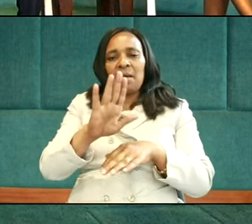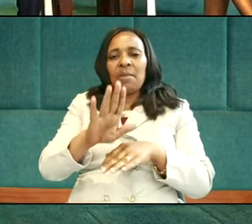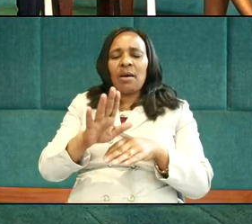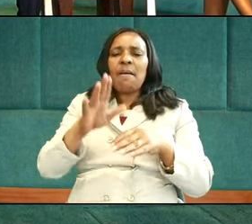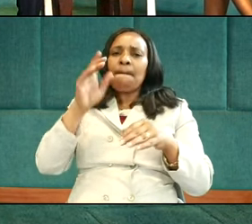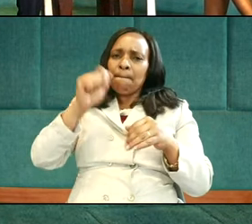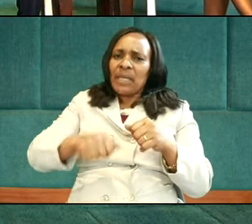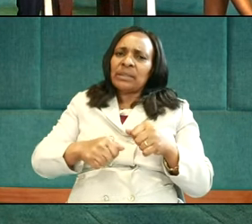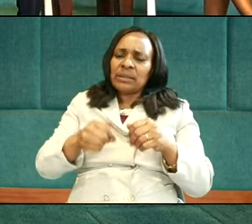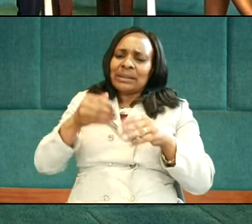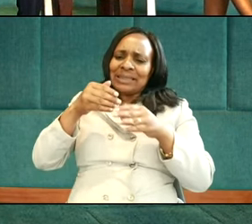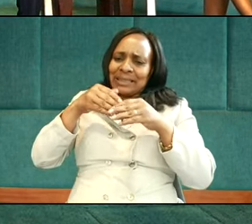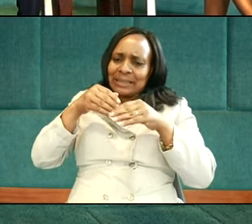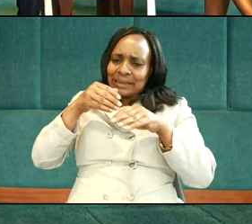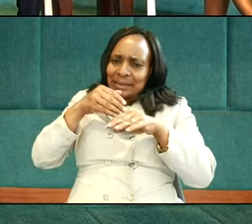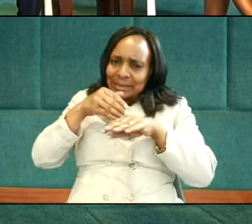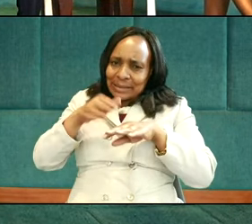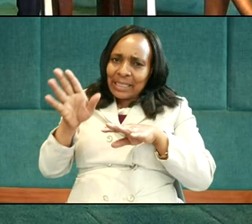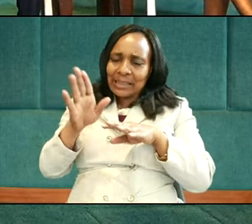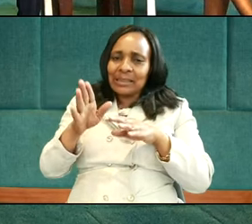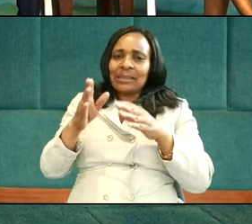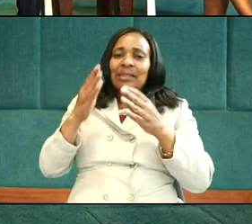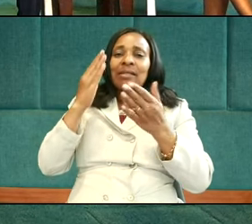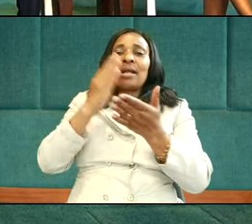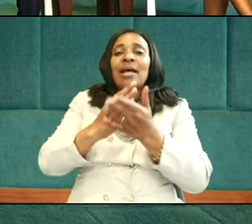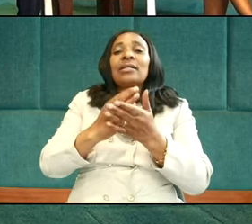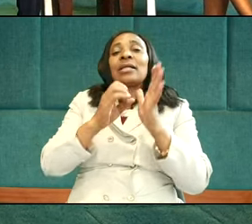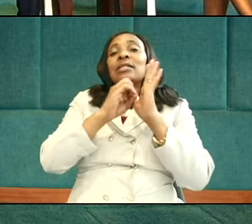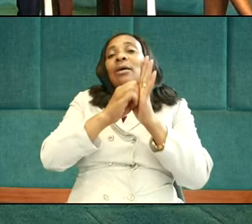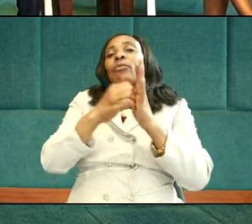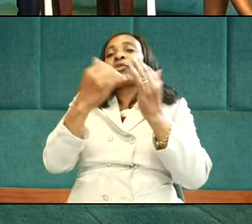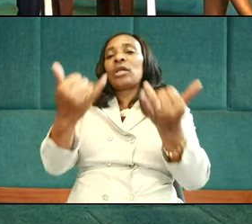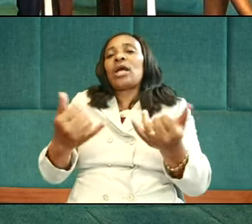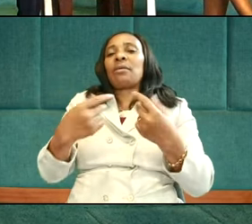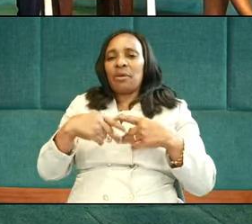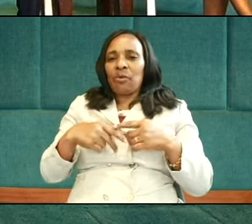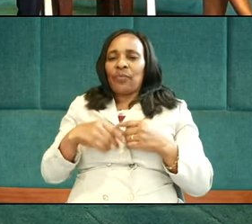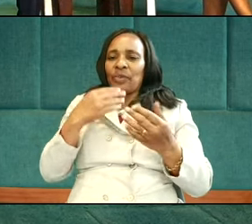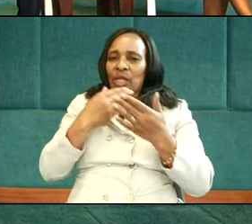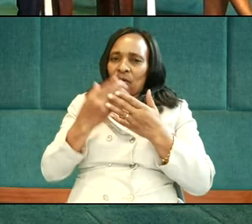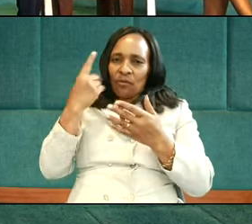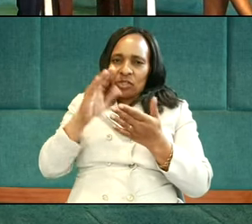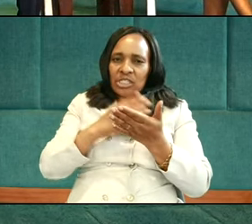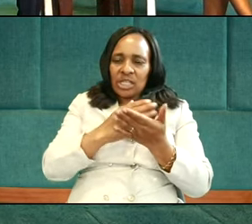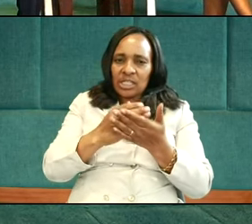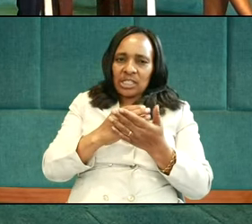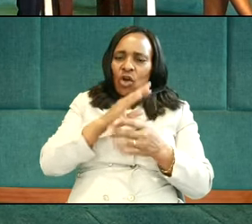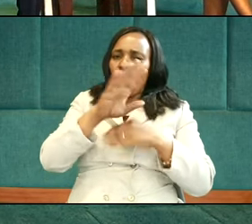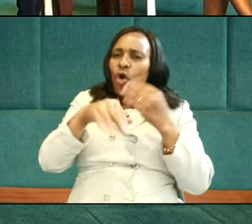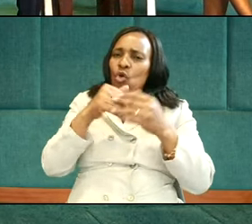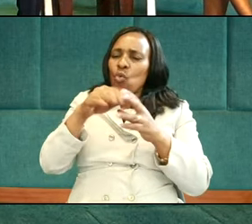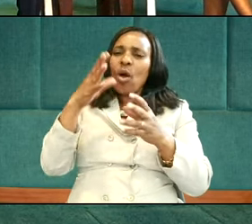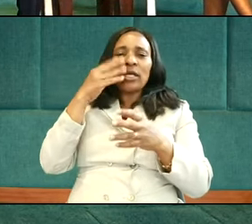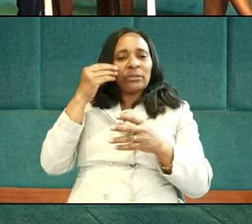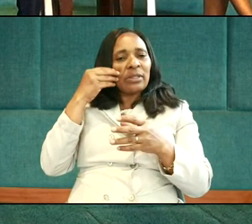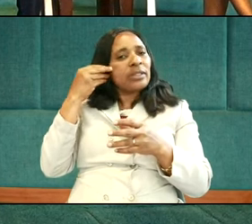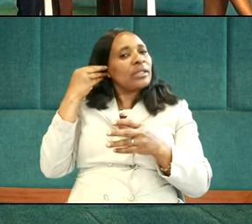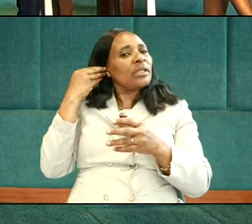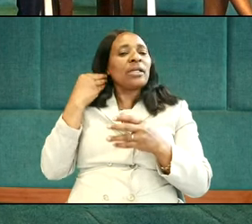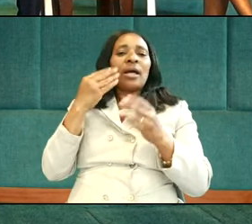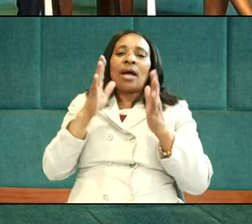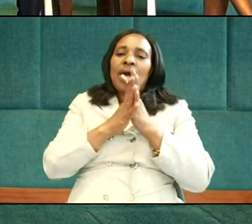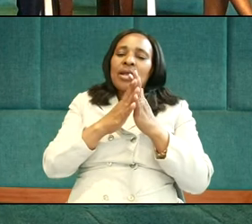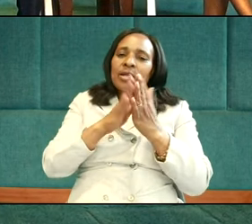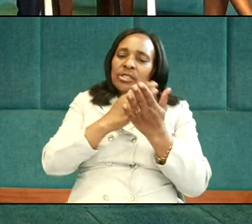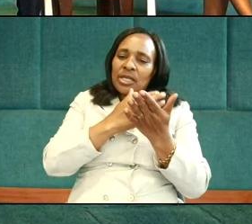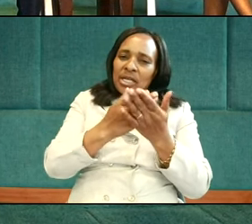right example for the younger. Thank you, everyone, for sharing. And from all your experiences and your sharing, I've